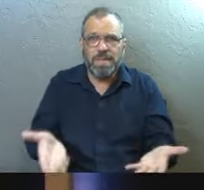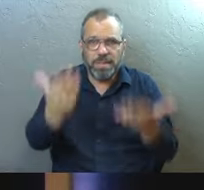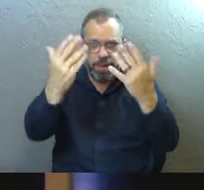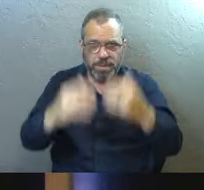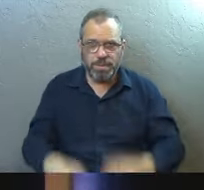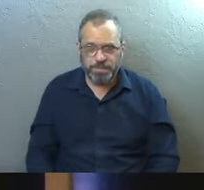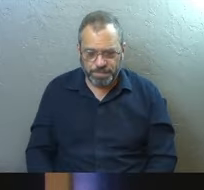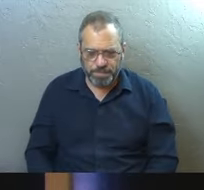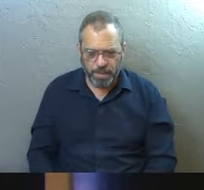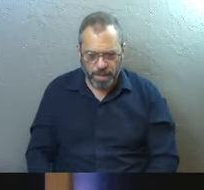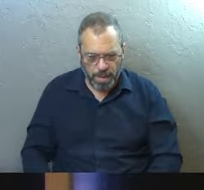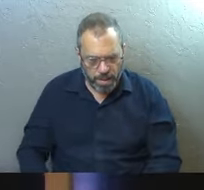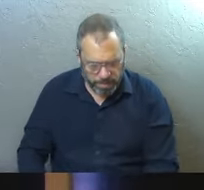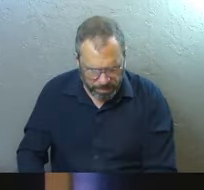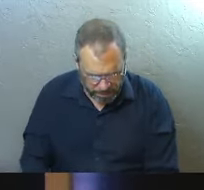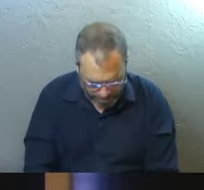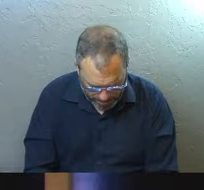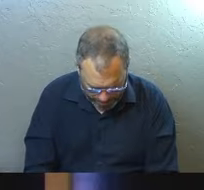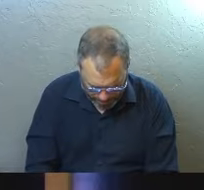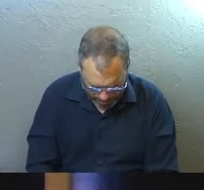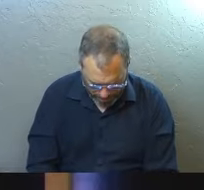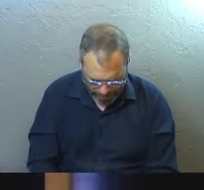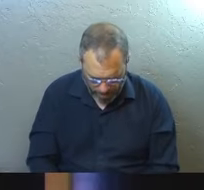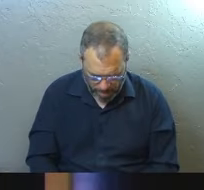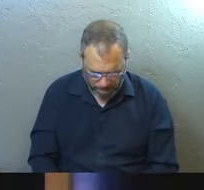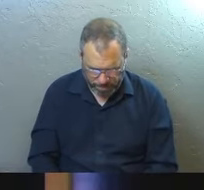this morning and we'll pray together?